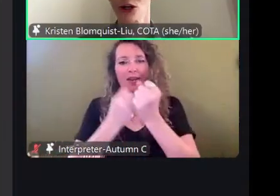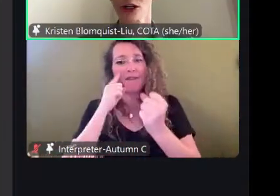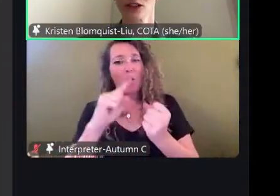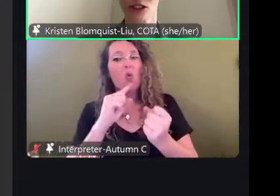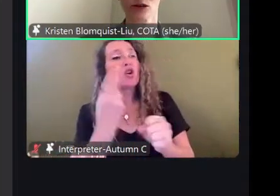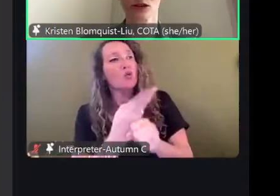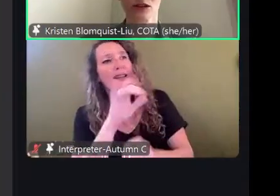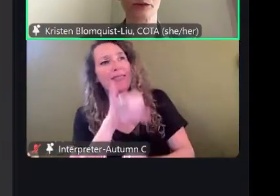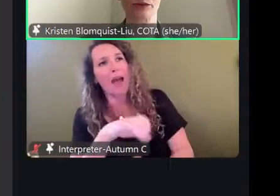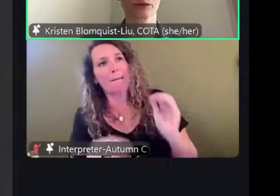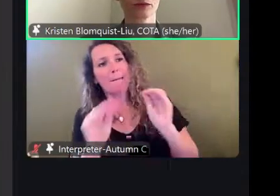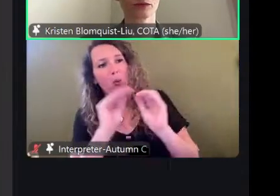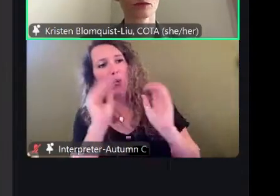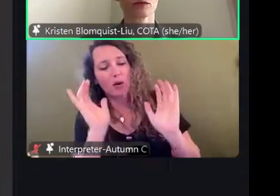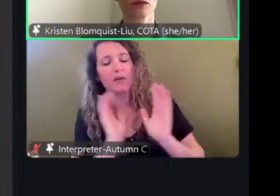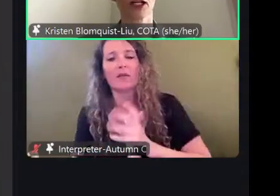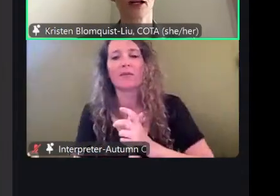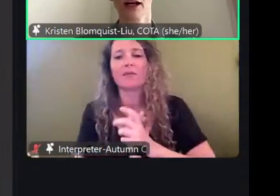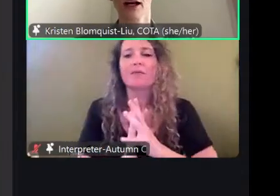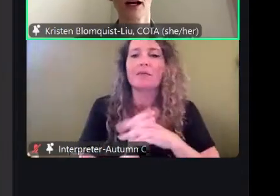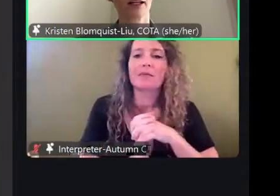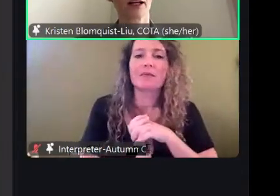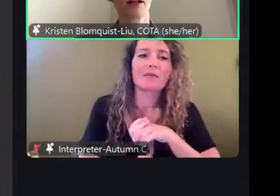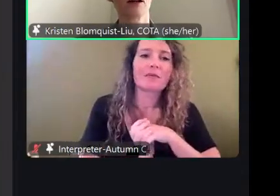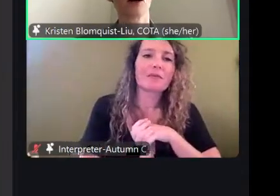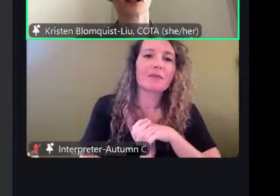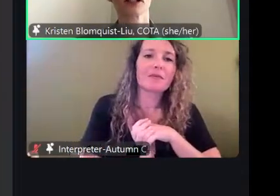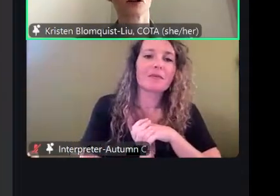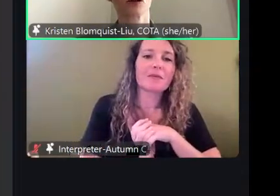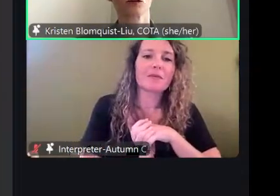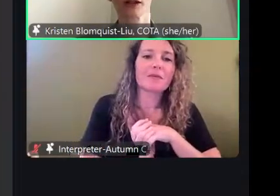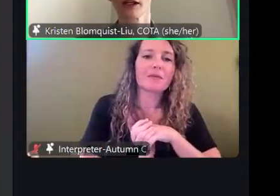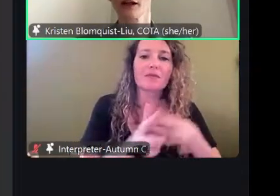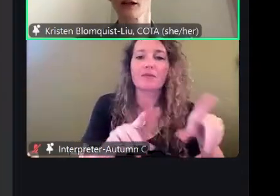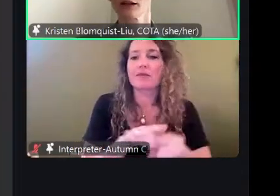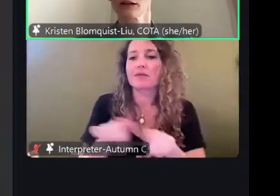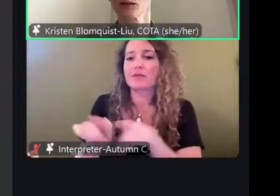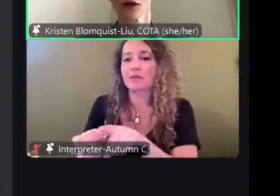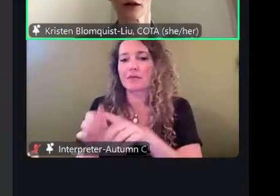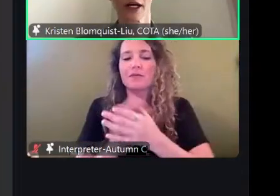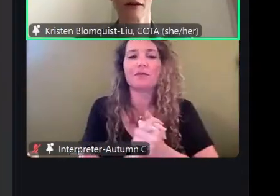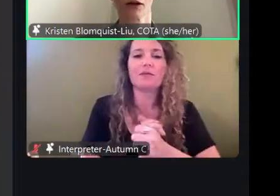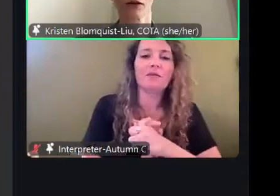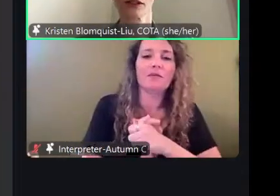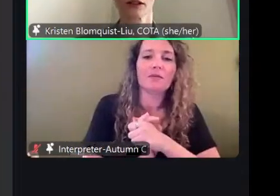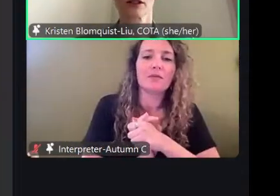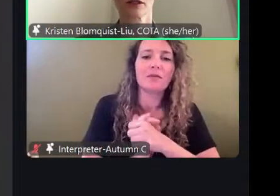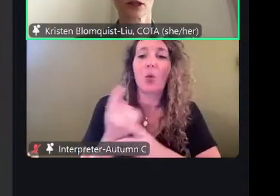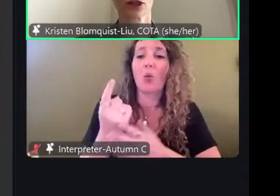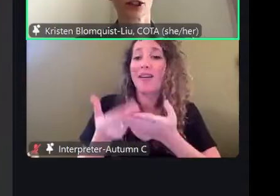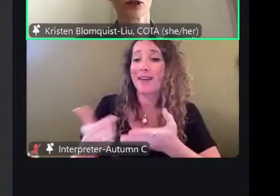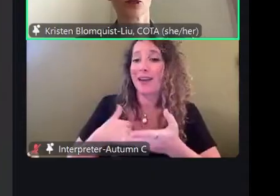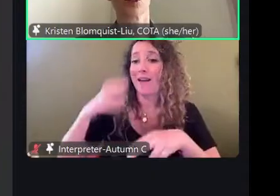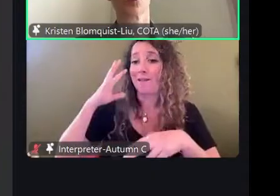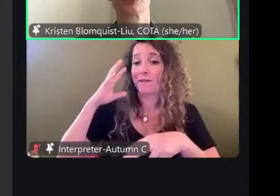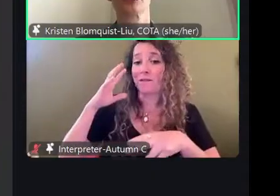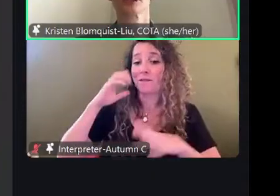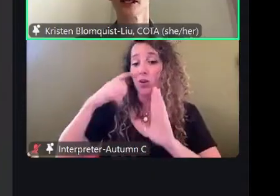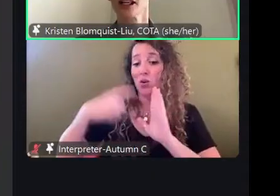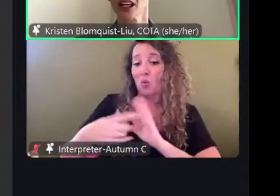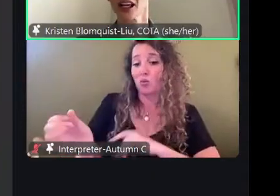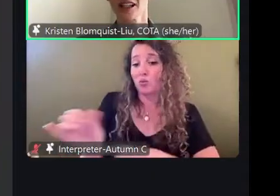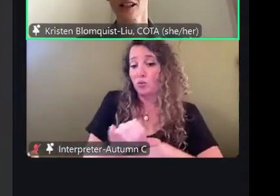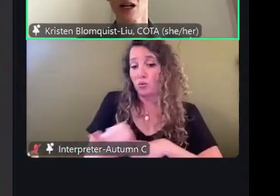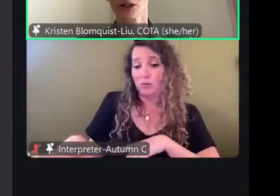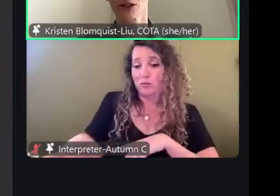of that more too. And then also one thing that I've noticed too